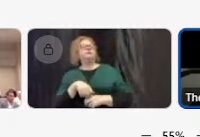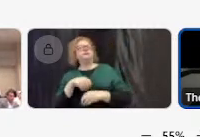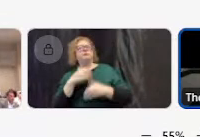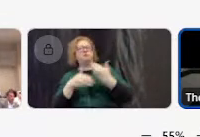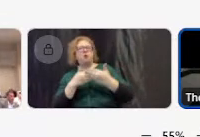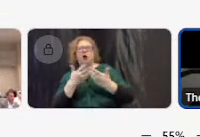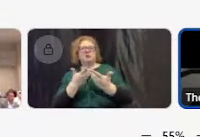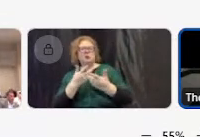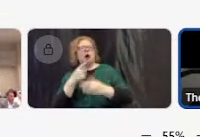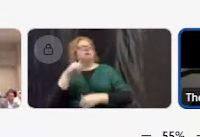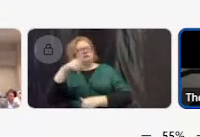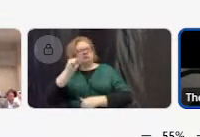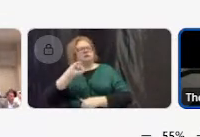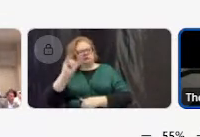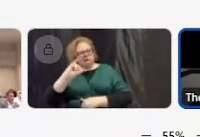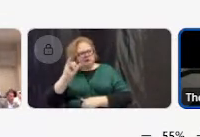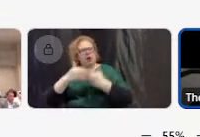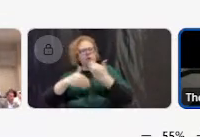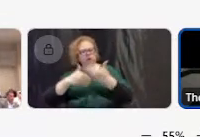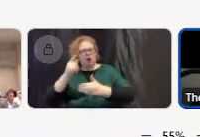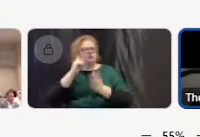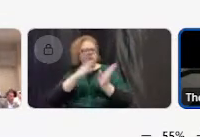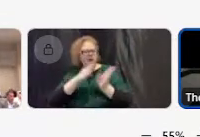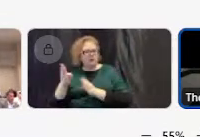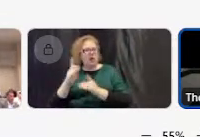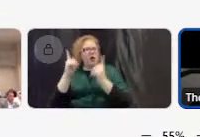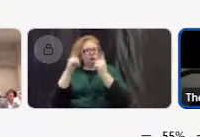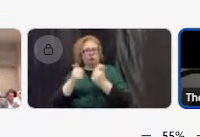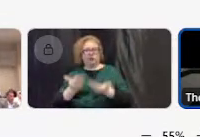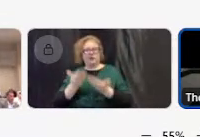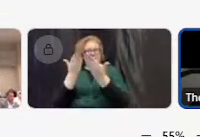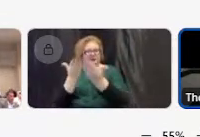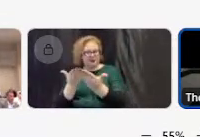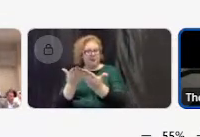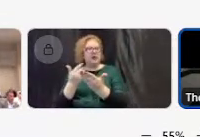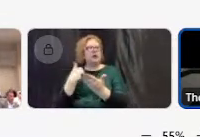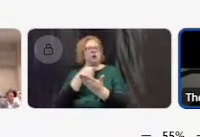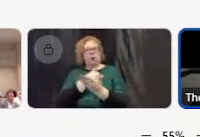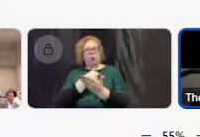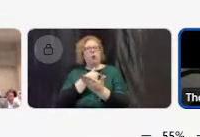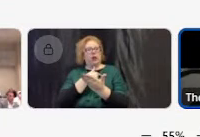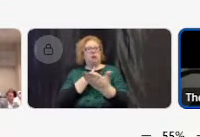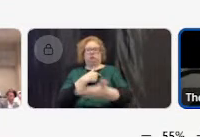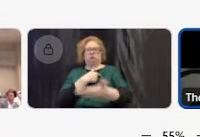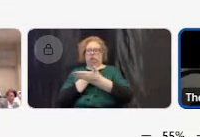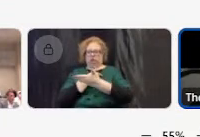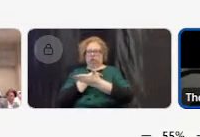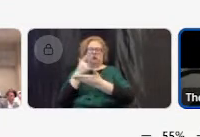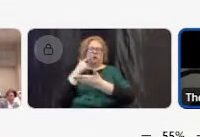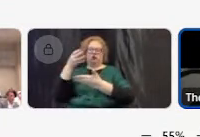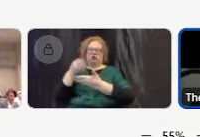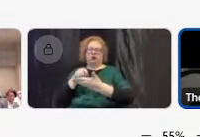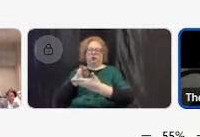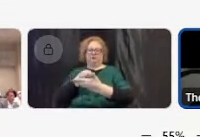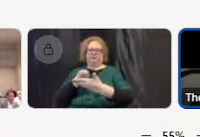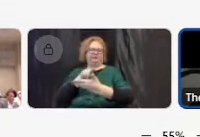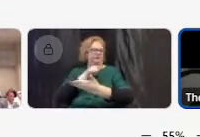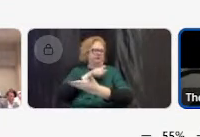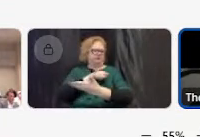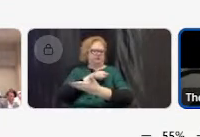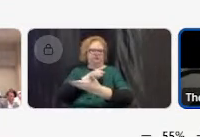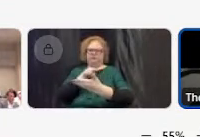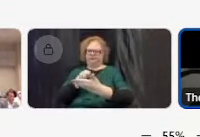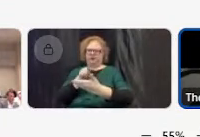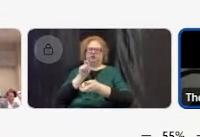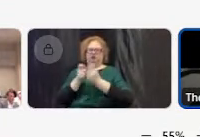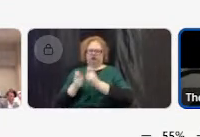They are submitted in either at the time we determine what that change is, and if plans need to be submitted, and then we